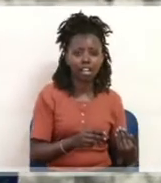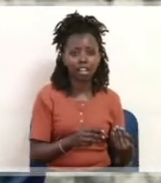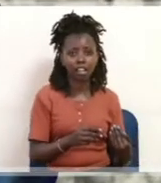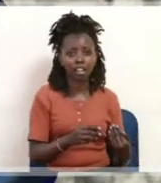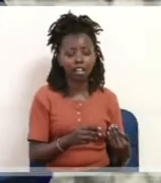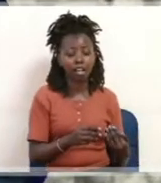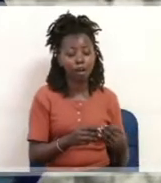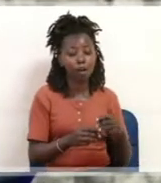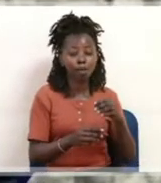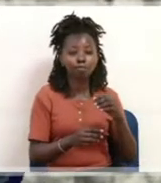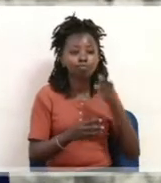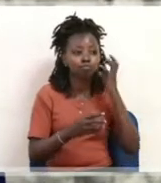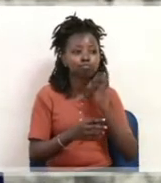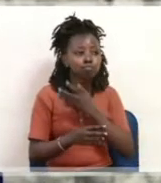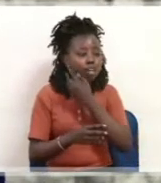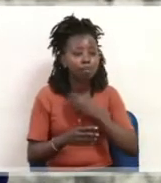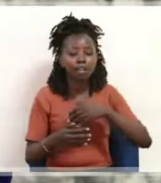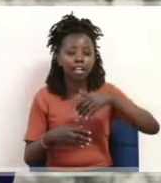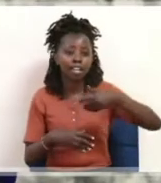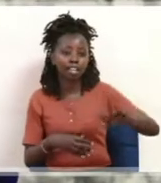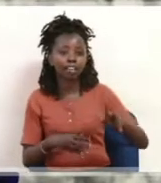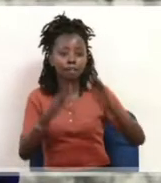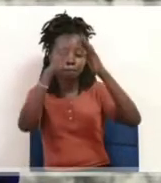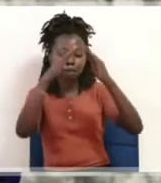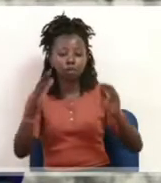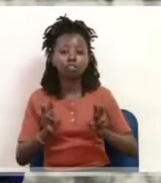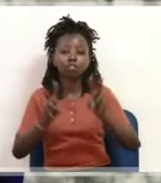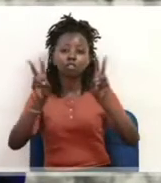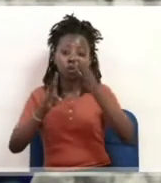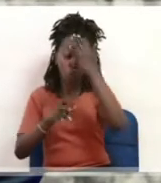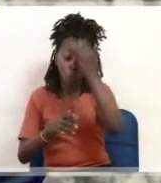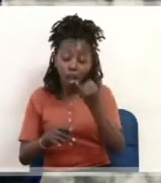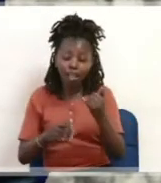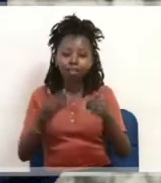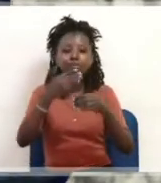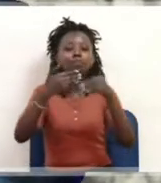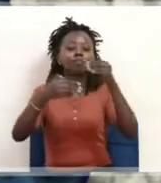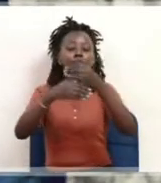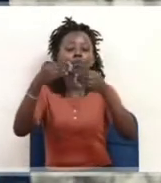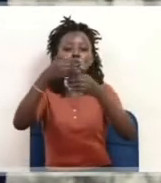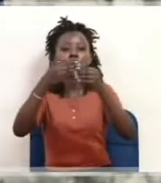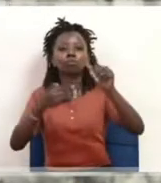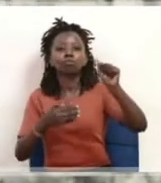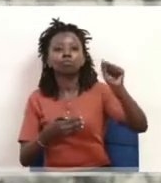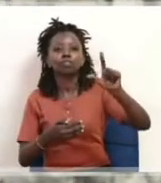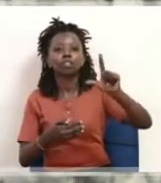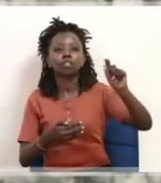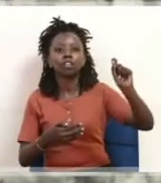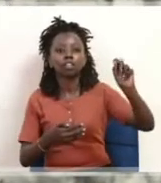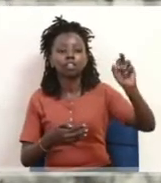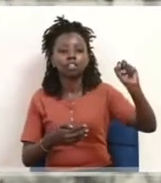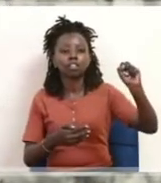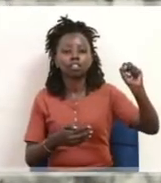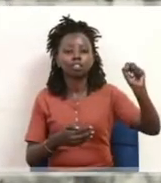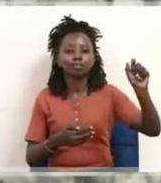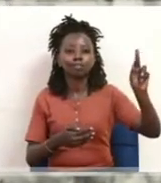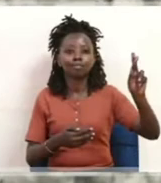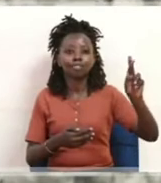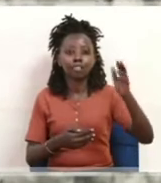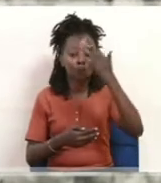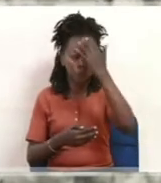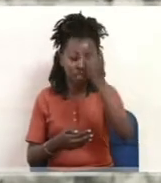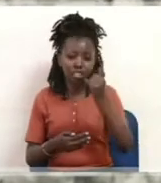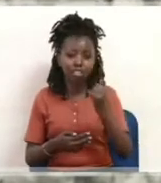victorious because he built an altar of the Lord there. Abraham worshipped God because he valued God